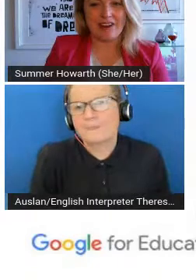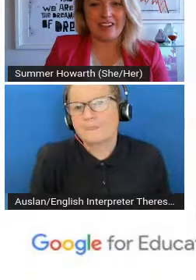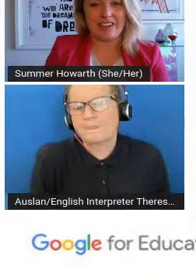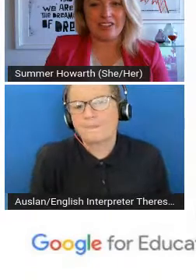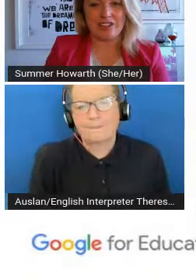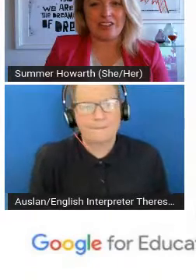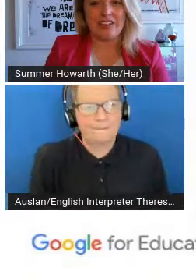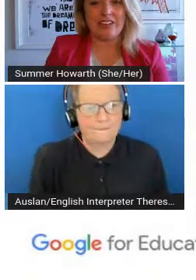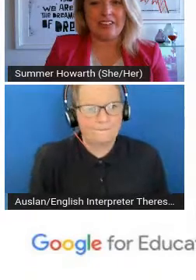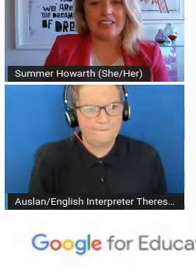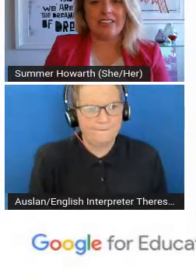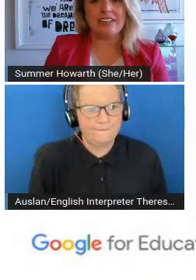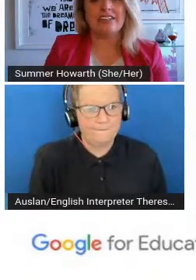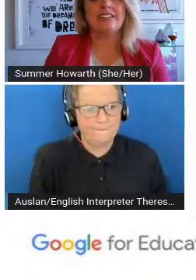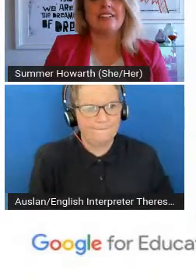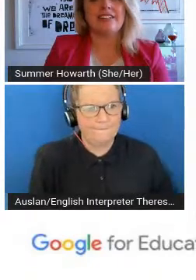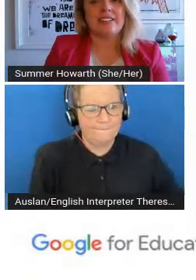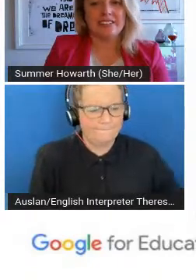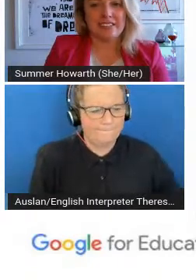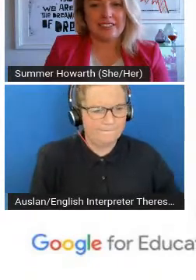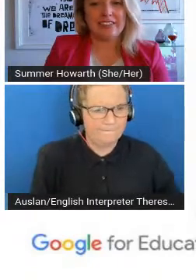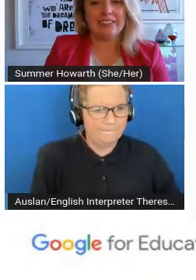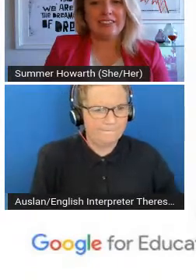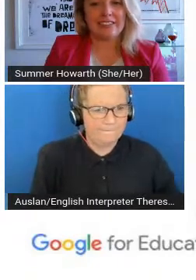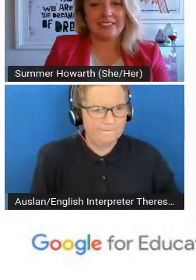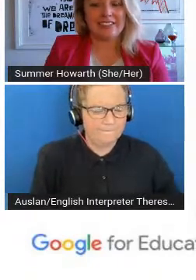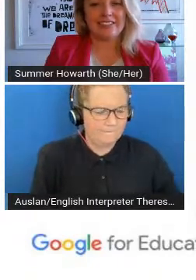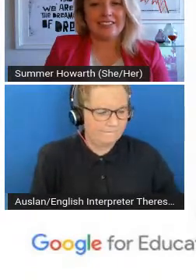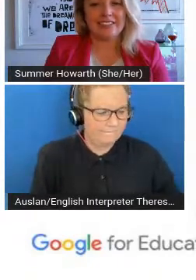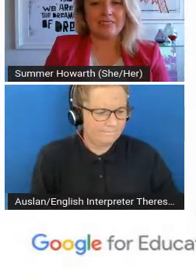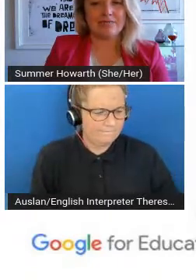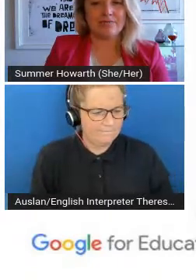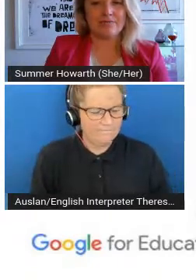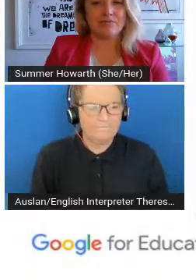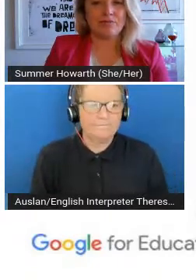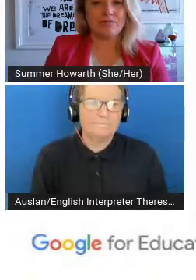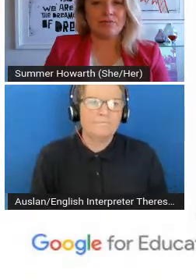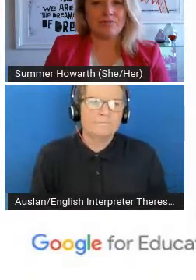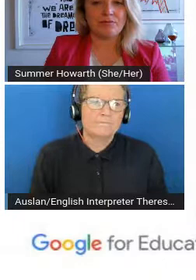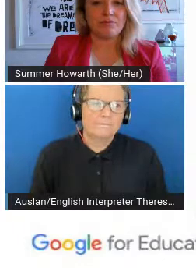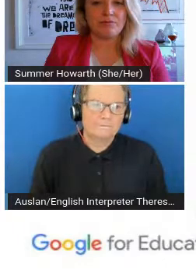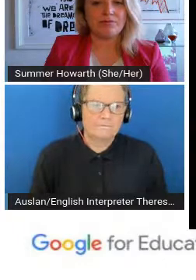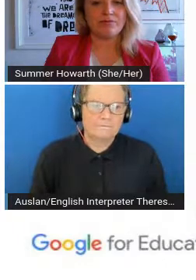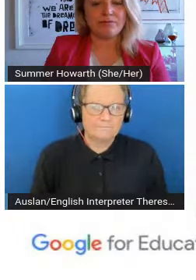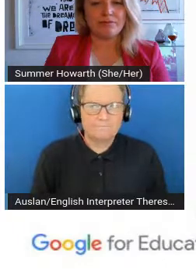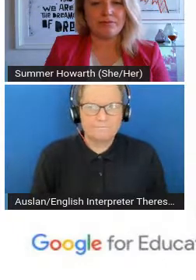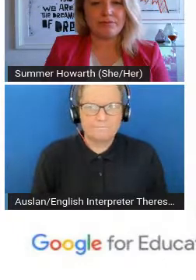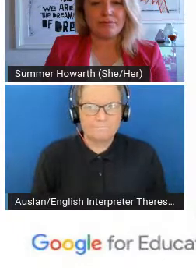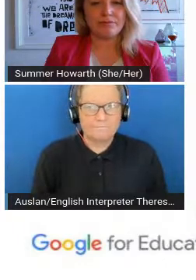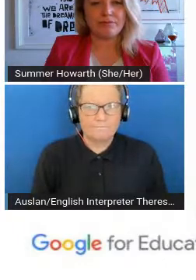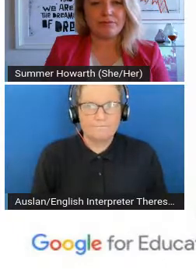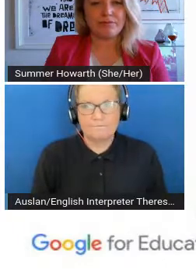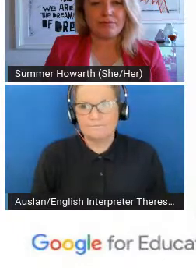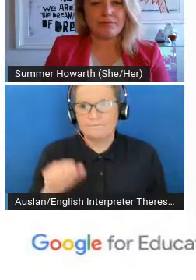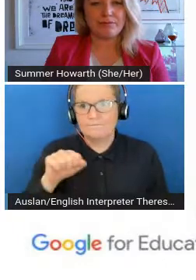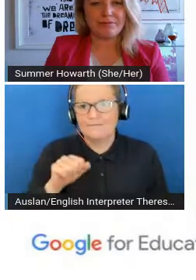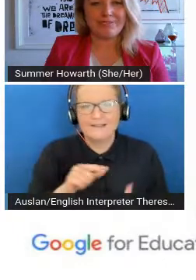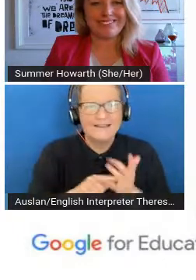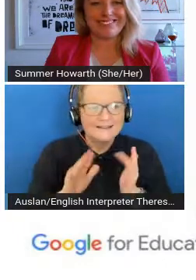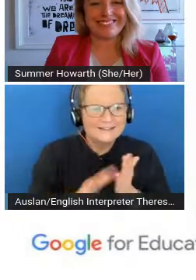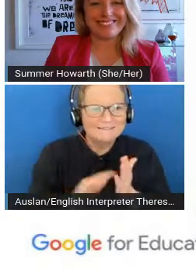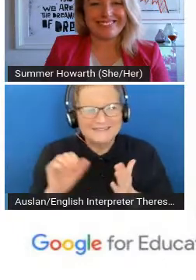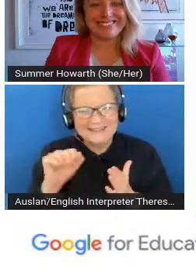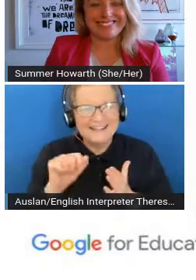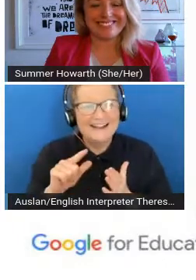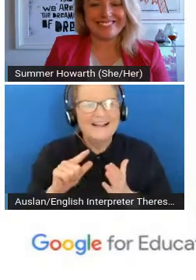It is a great thing to do. Absolutely, Tim. And one of the things is I give the students, there we go, Tim. I give